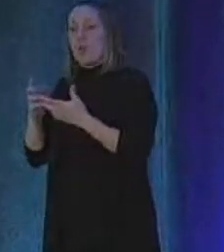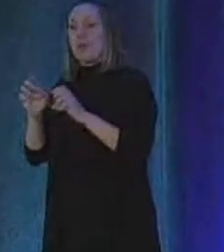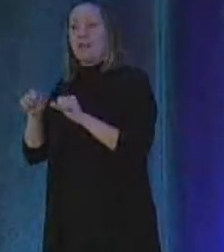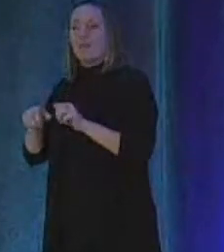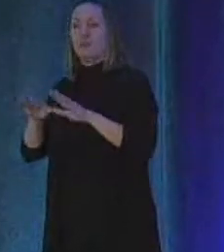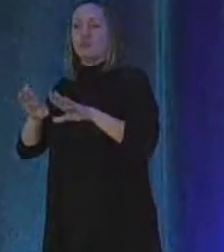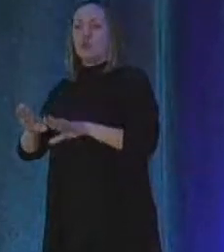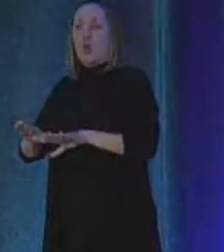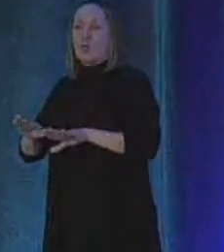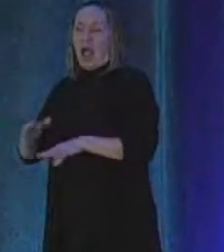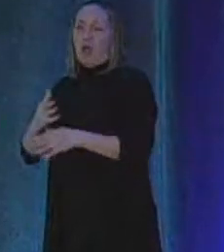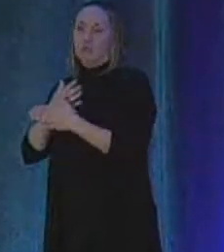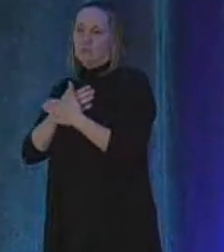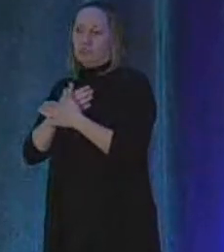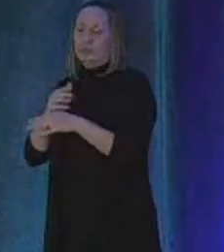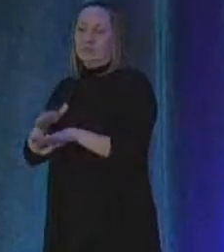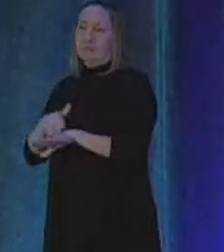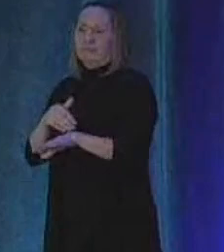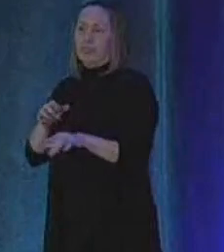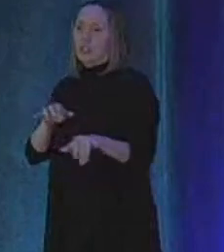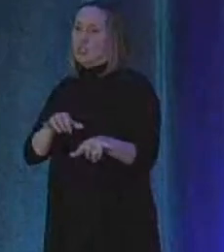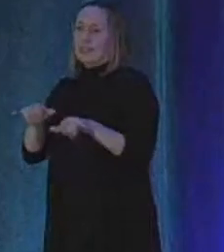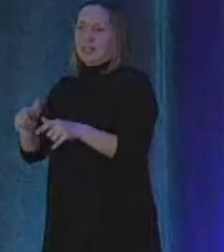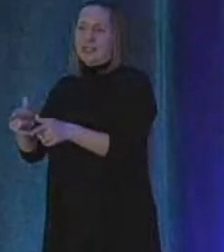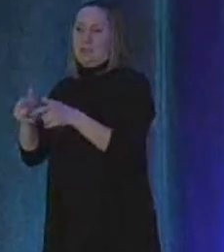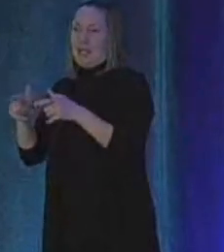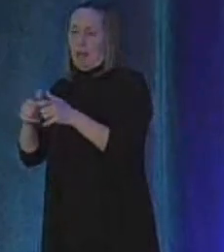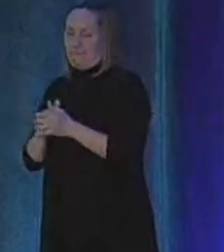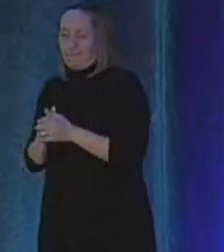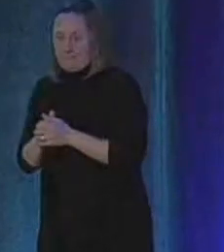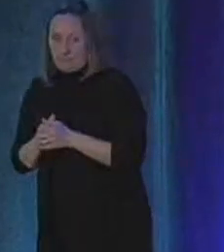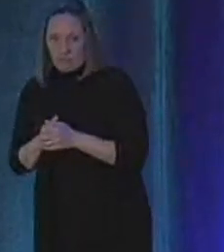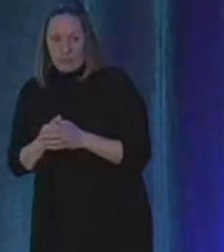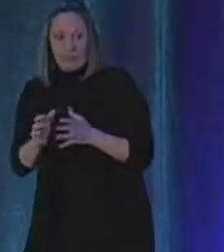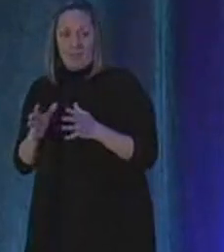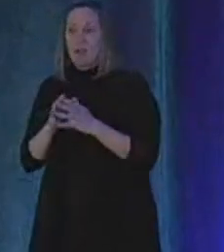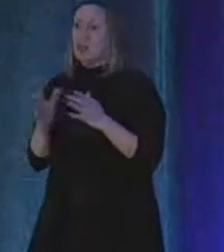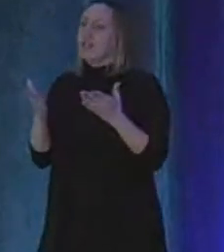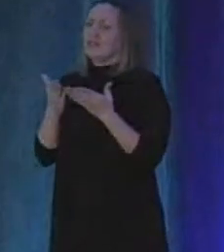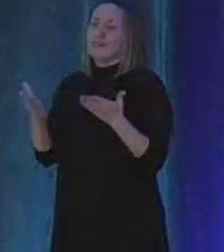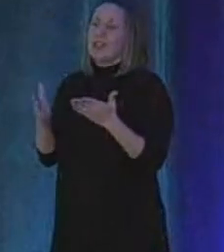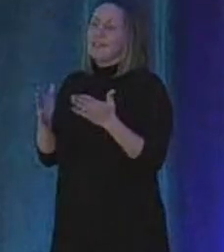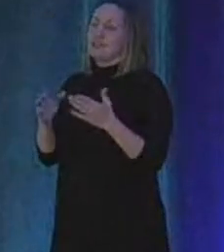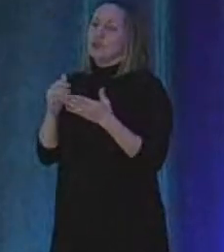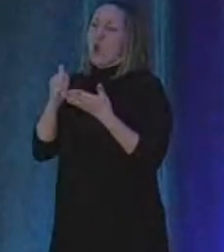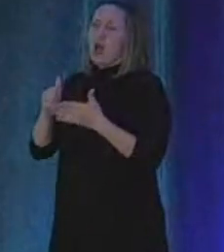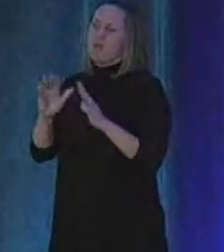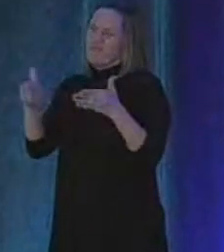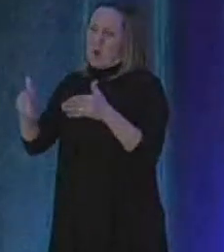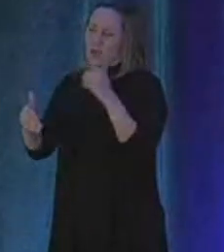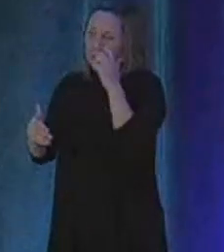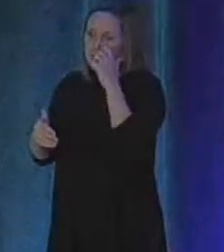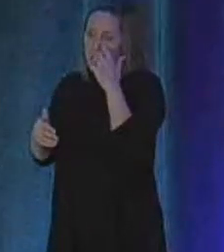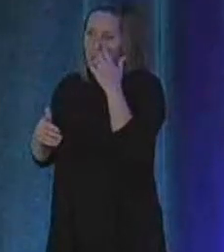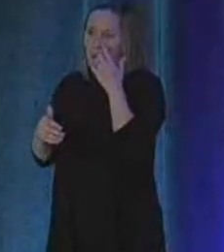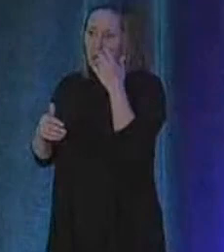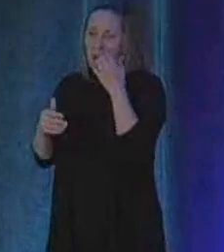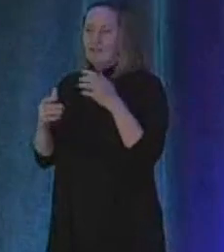up. Now, there's tons of content out there that will help you focus on the ball, to keep up with my baseball